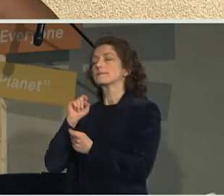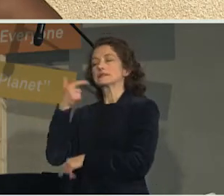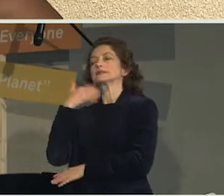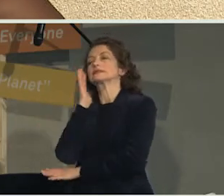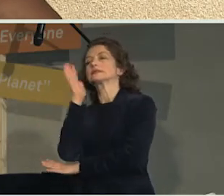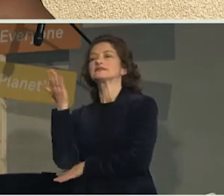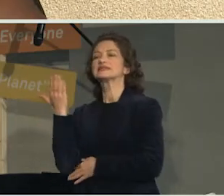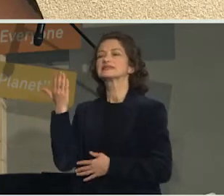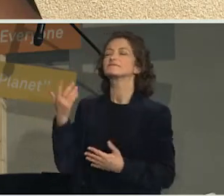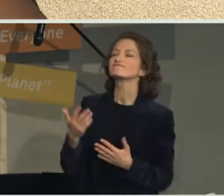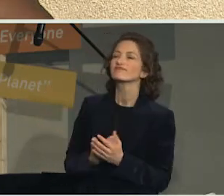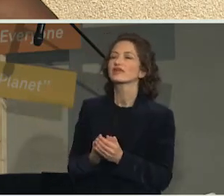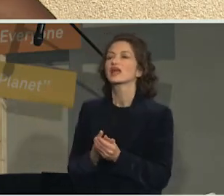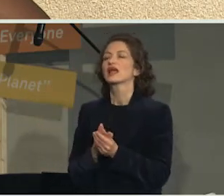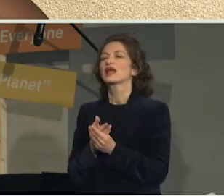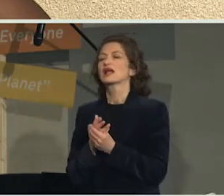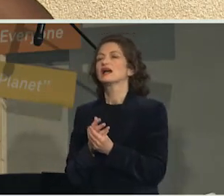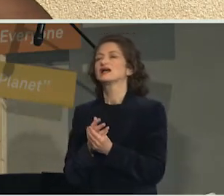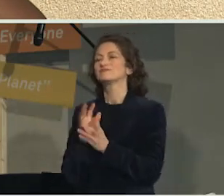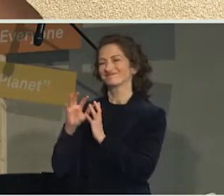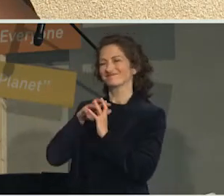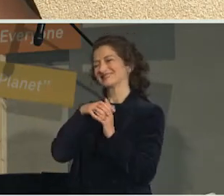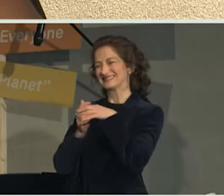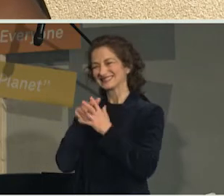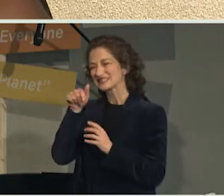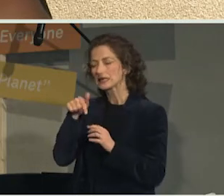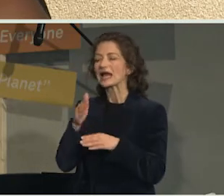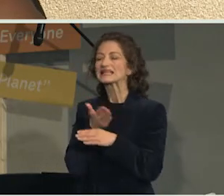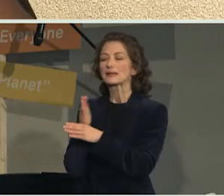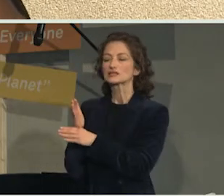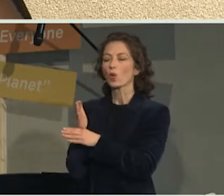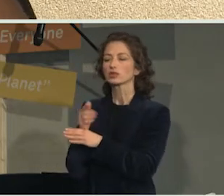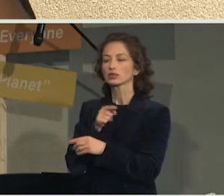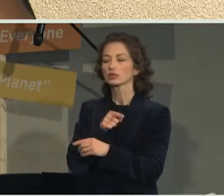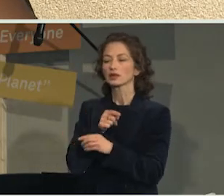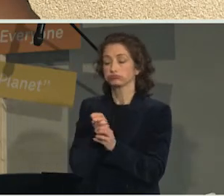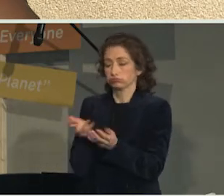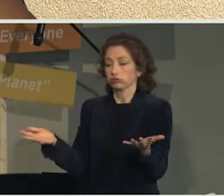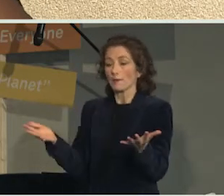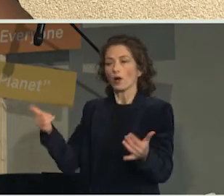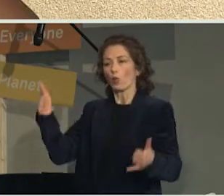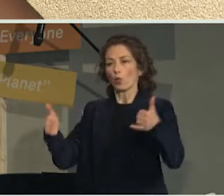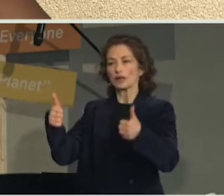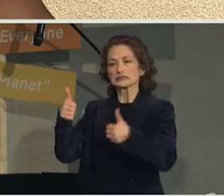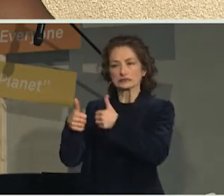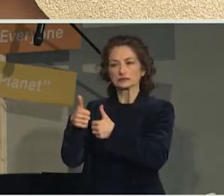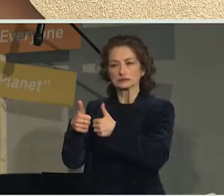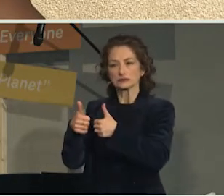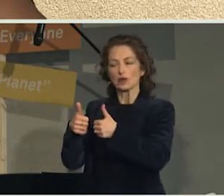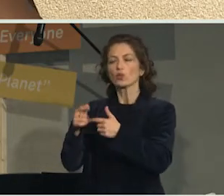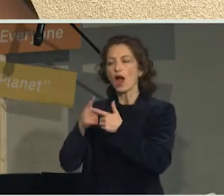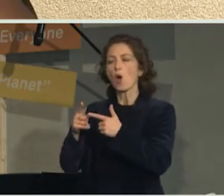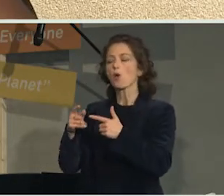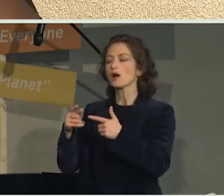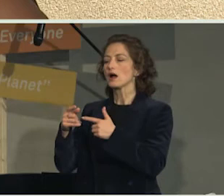competing interpretations that have tamed, distorted, and even blamed intersectionality for the rise